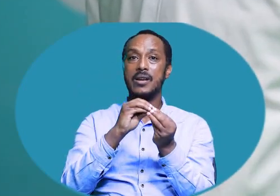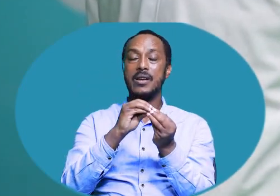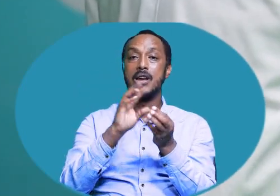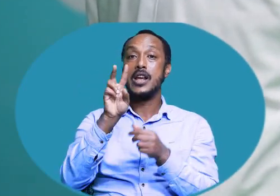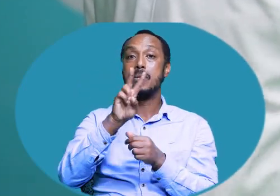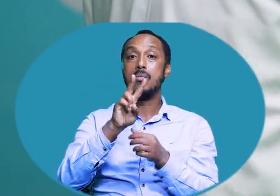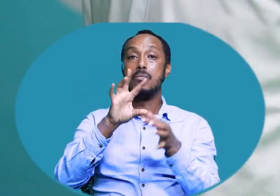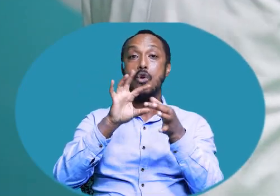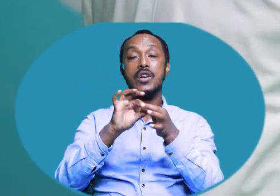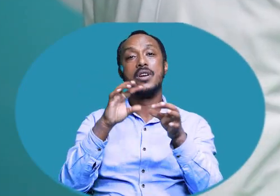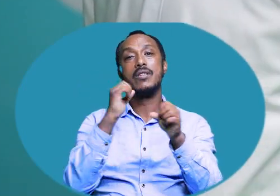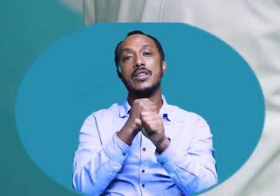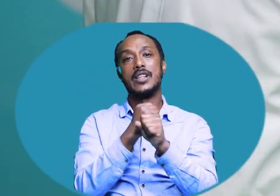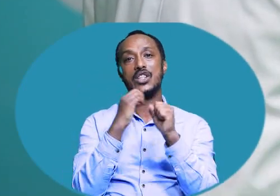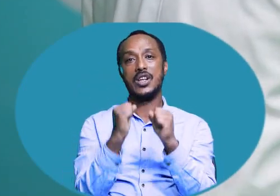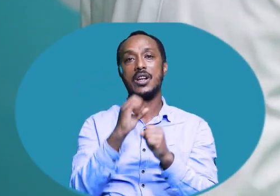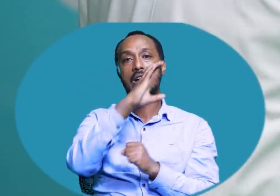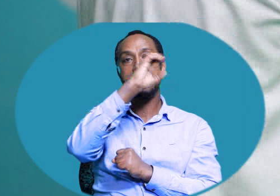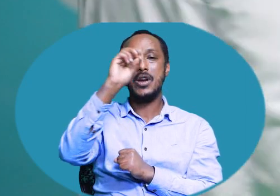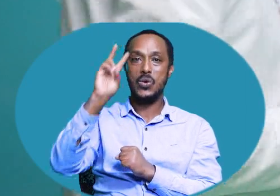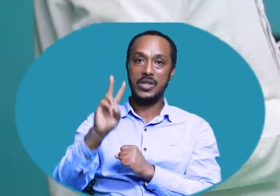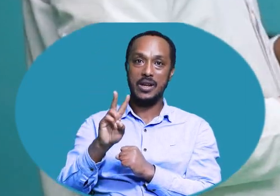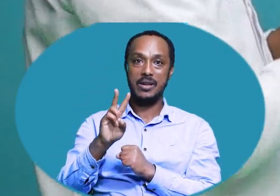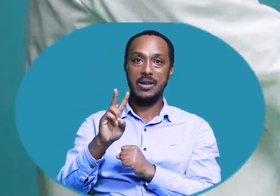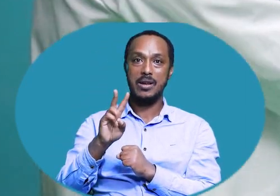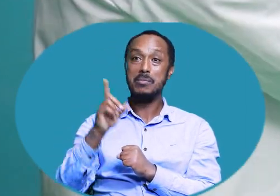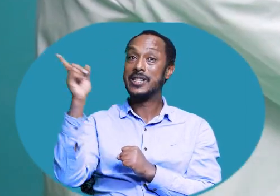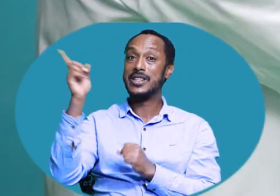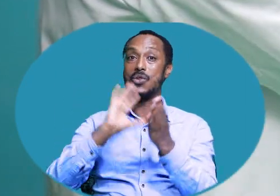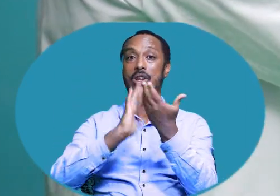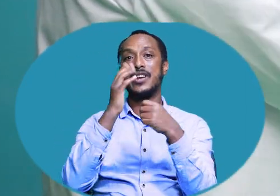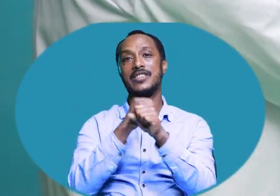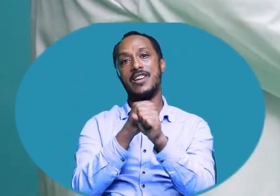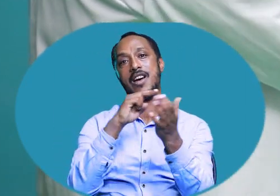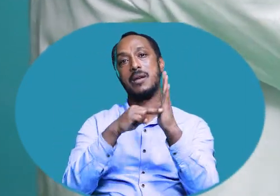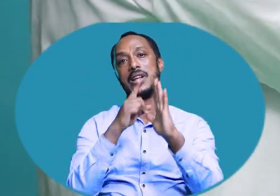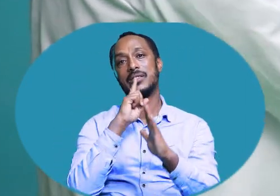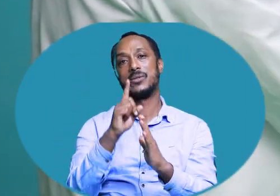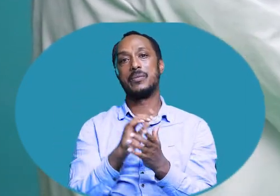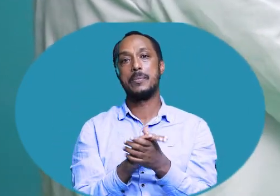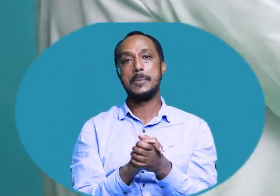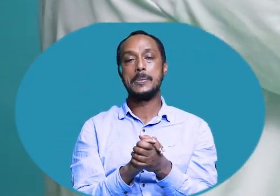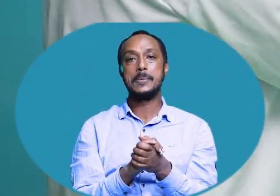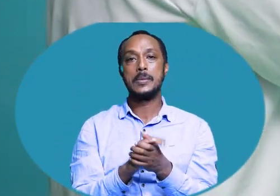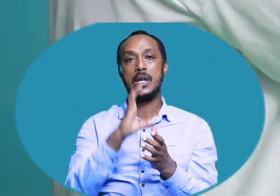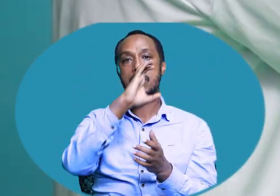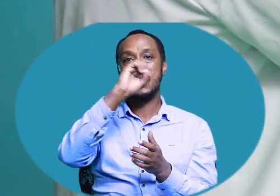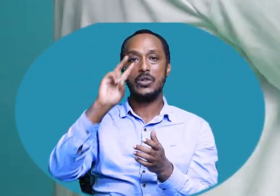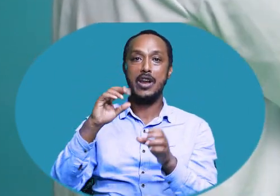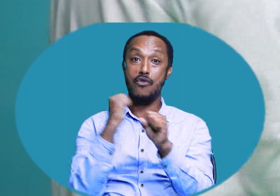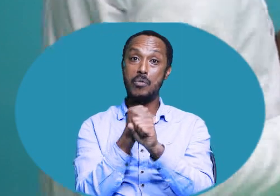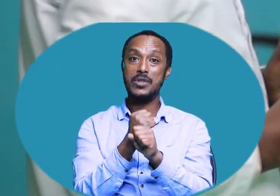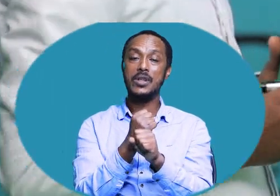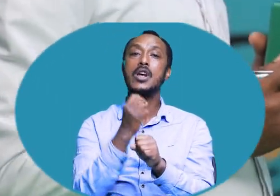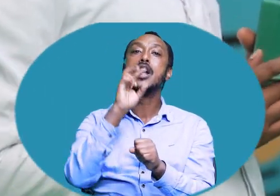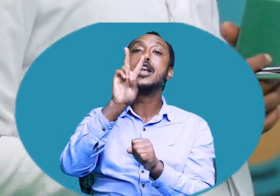6 is converted into 4. Similarly, this 6 is converted into 4. Double bond